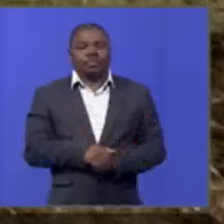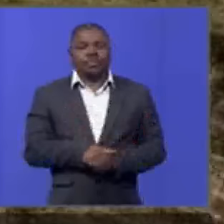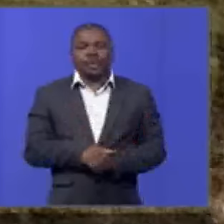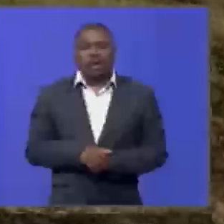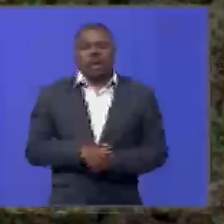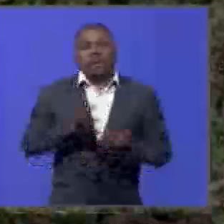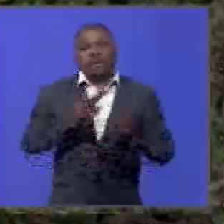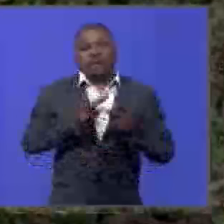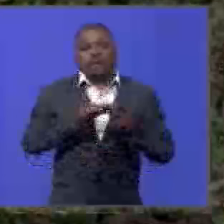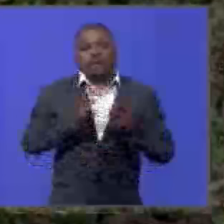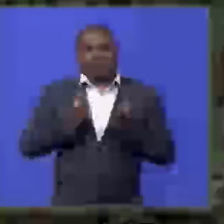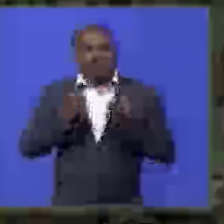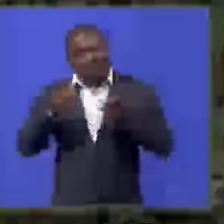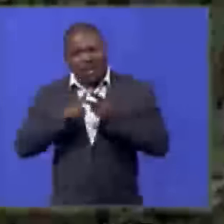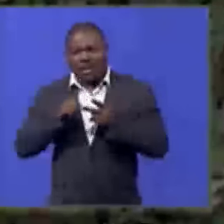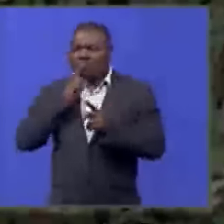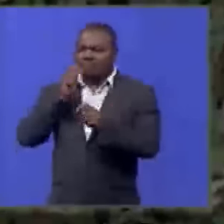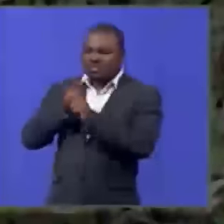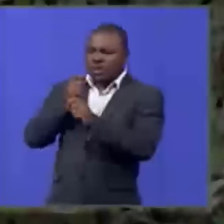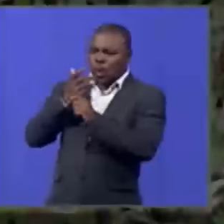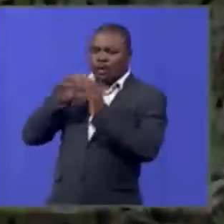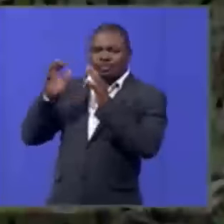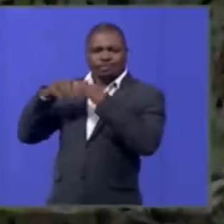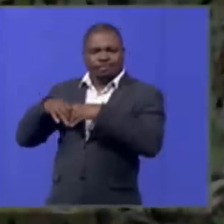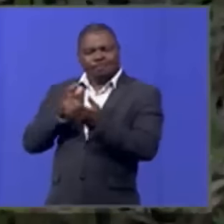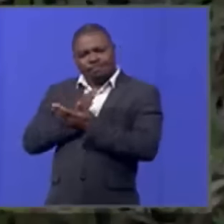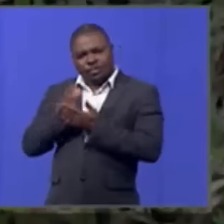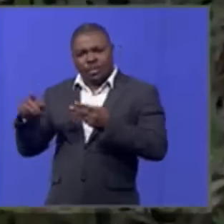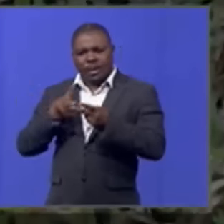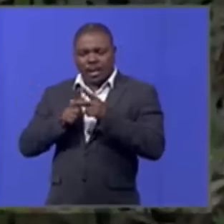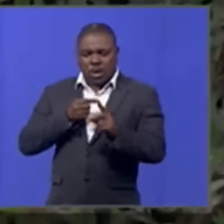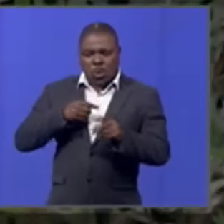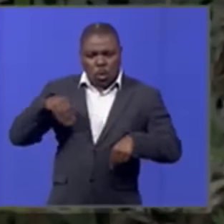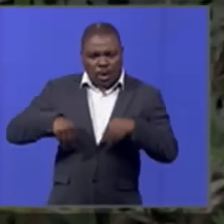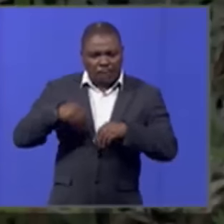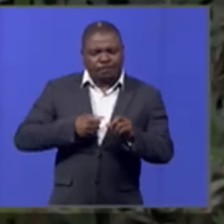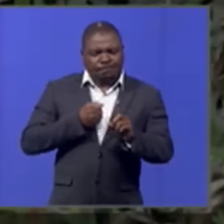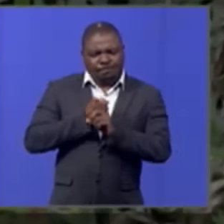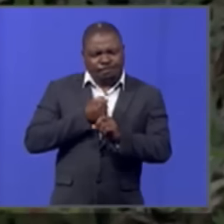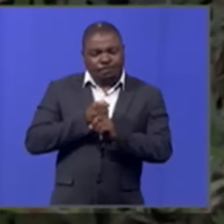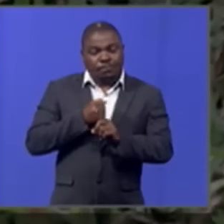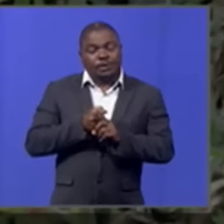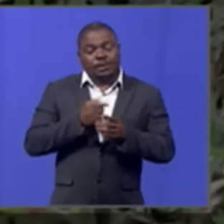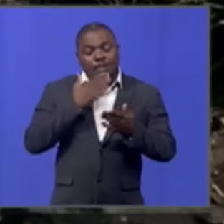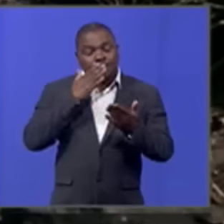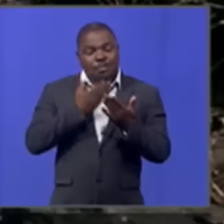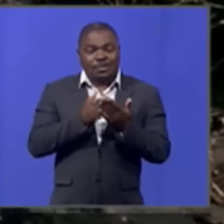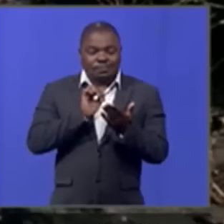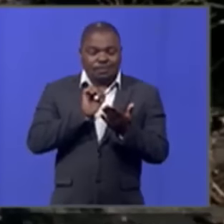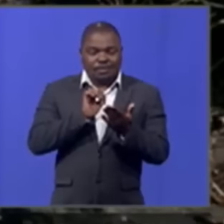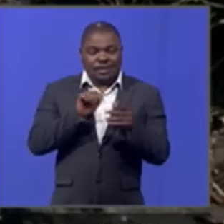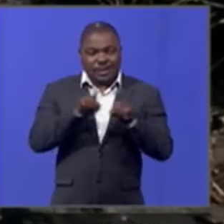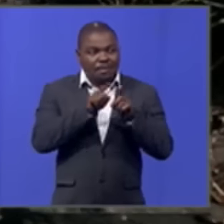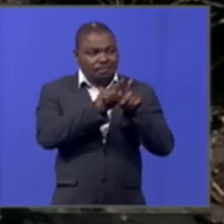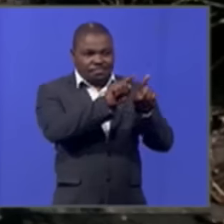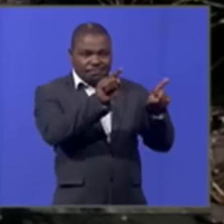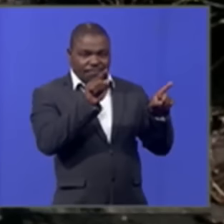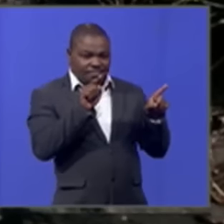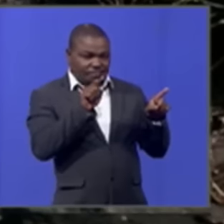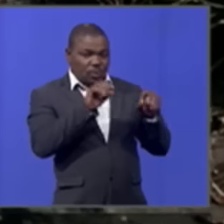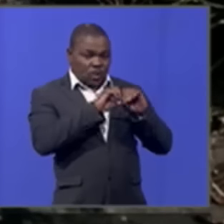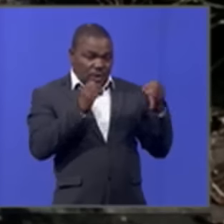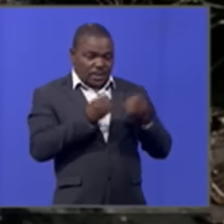fedisa mafelo a baipei le go mekamekana le bonwenwe e le tse dingwe tsa ditsholofetso tse bontsi jwa makoko bongokang batlhophi ka